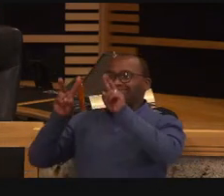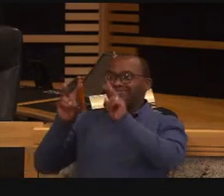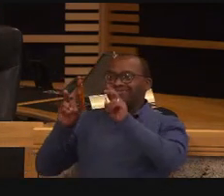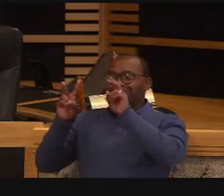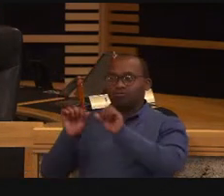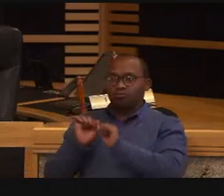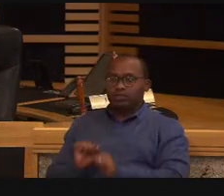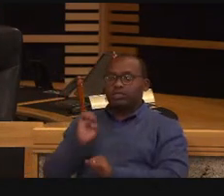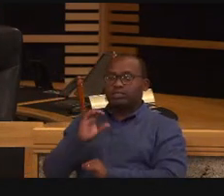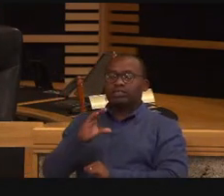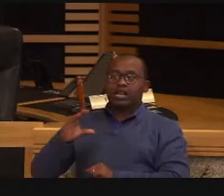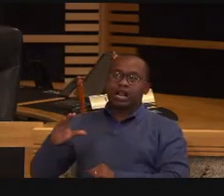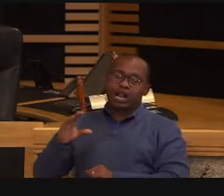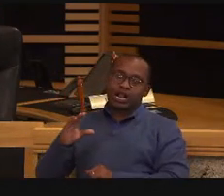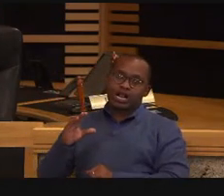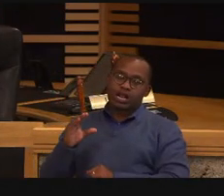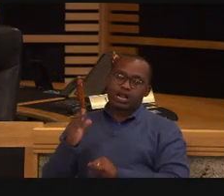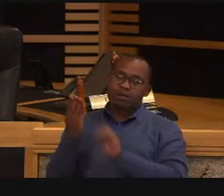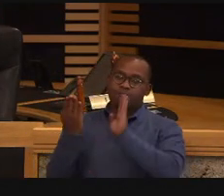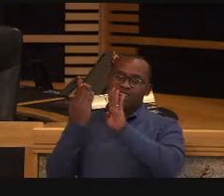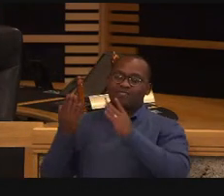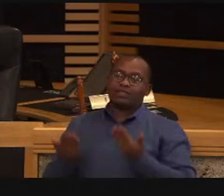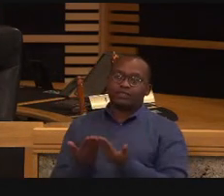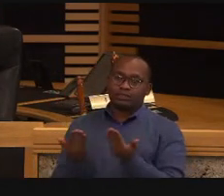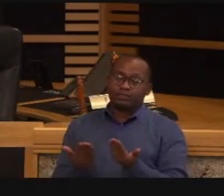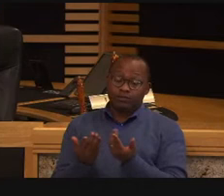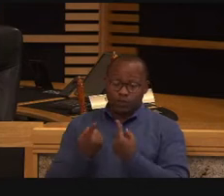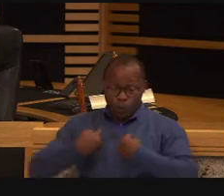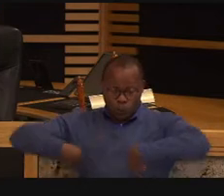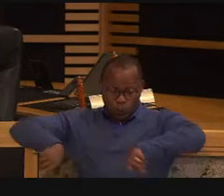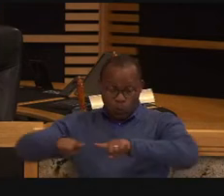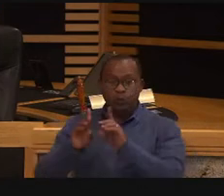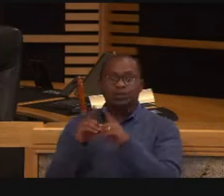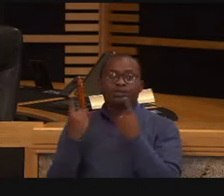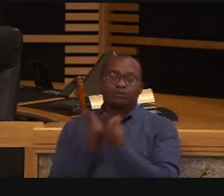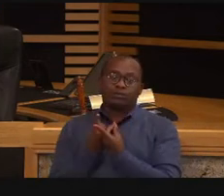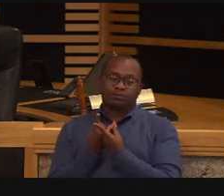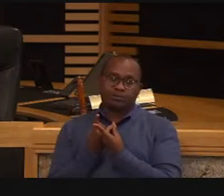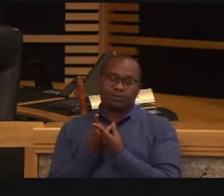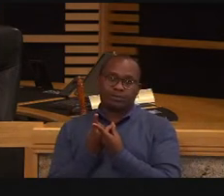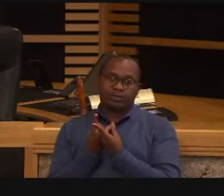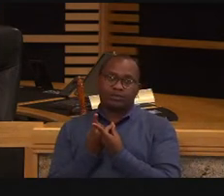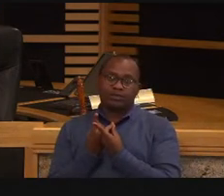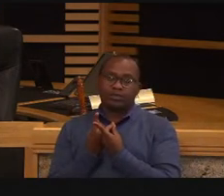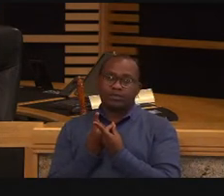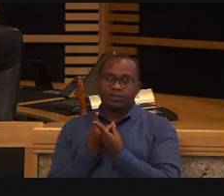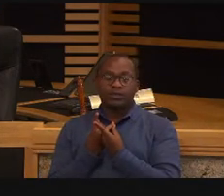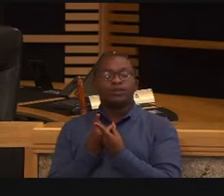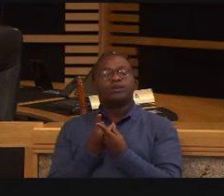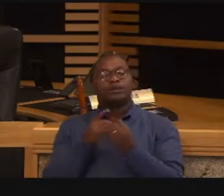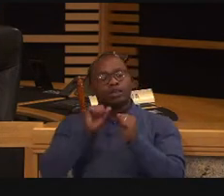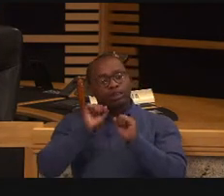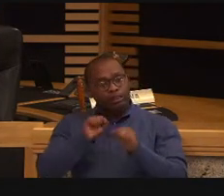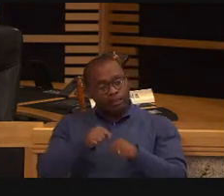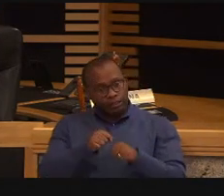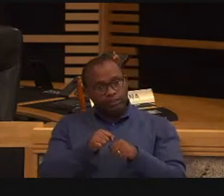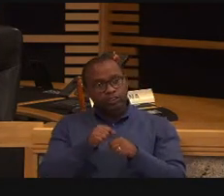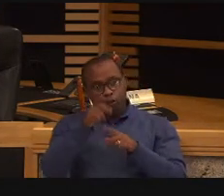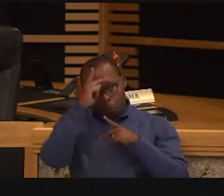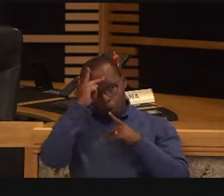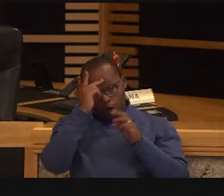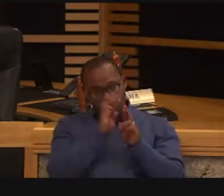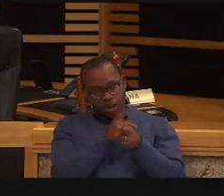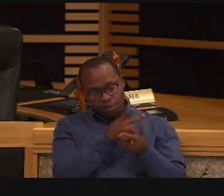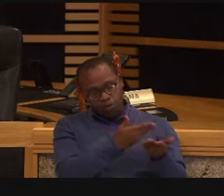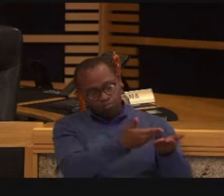province. As a department, we accept the report futhi